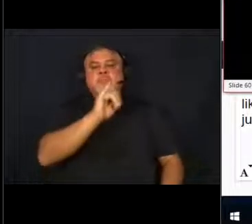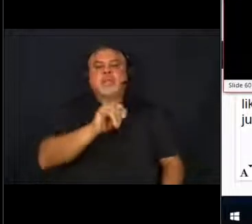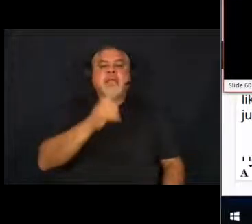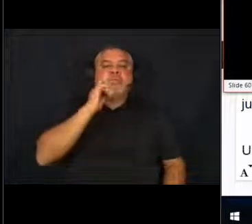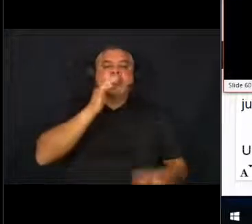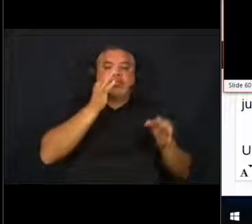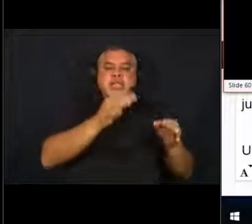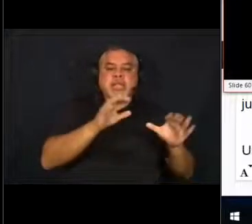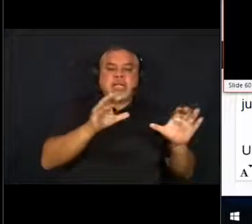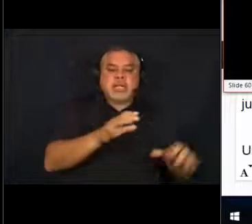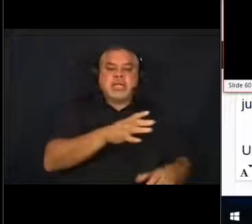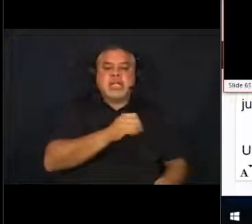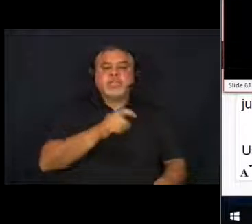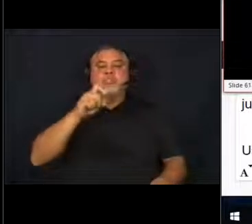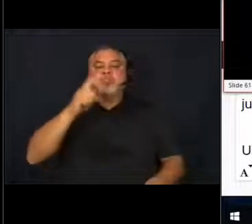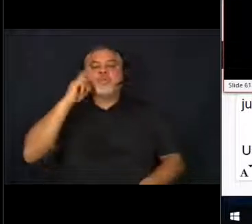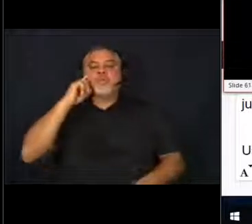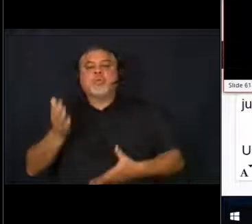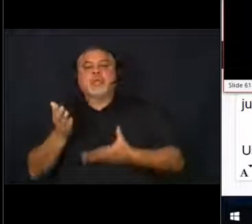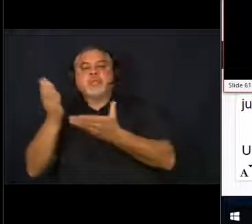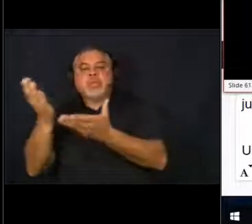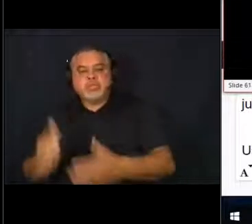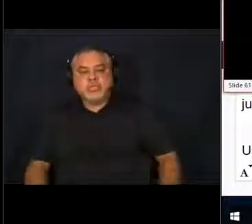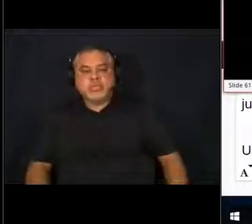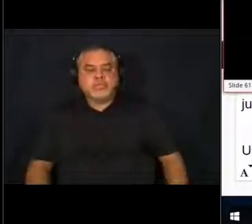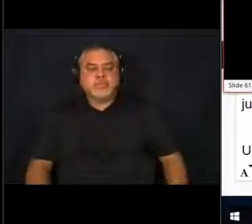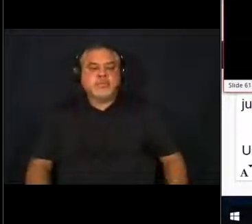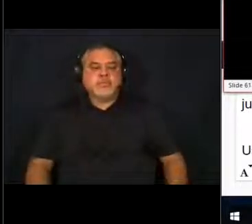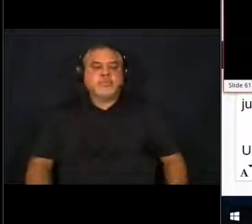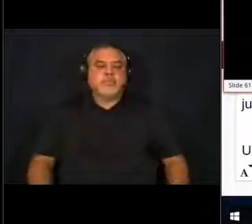and use should for a recommendation.